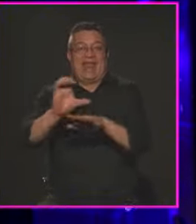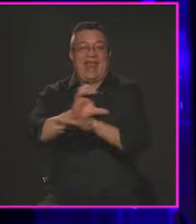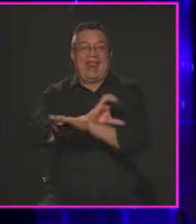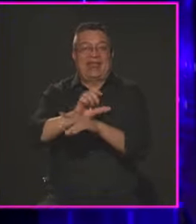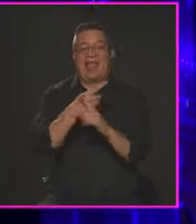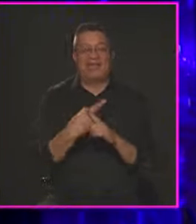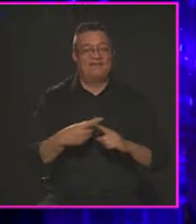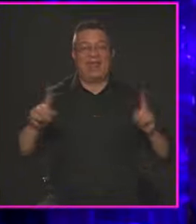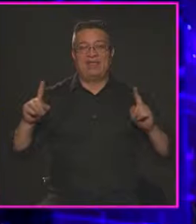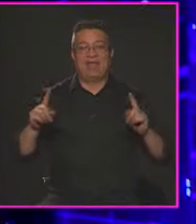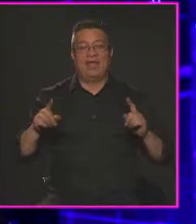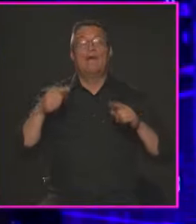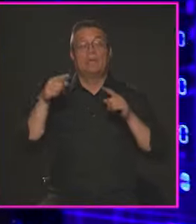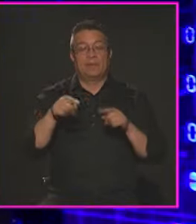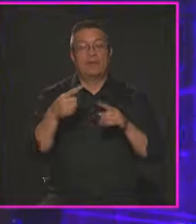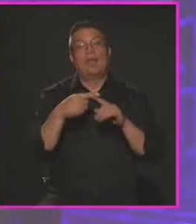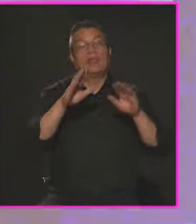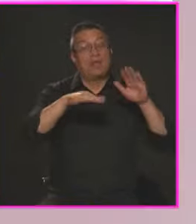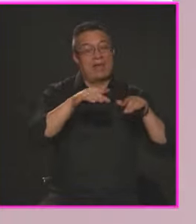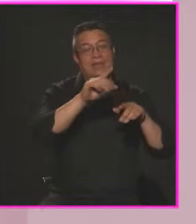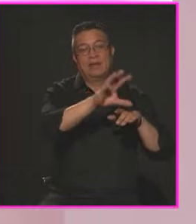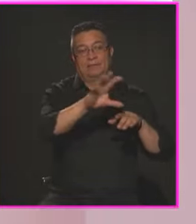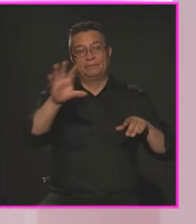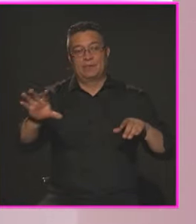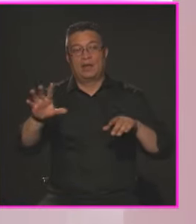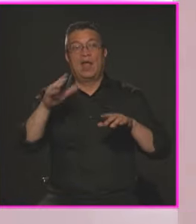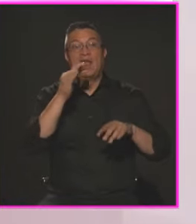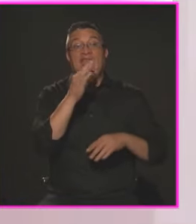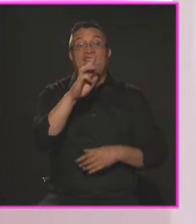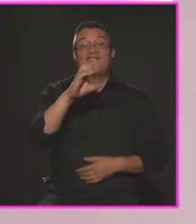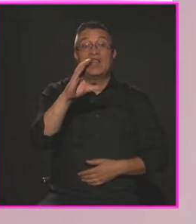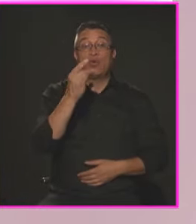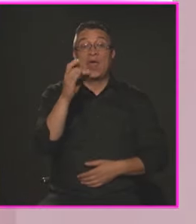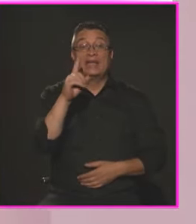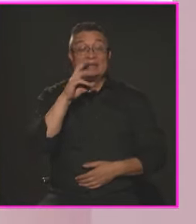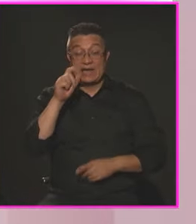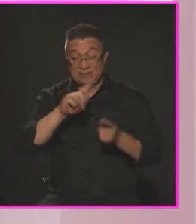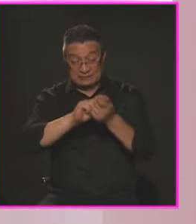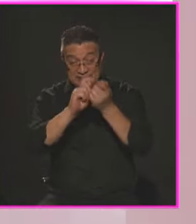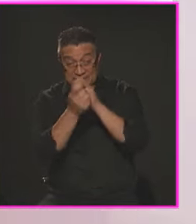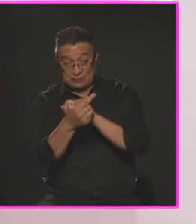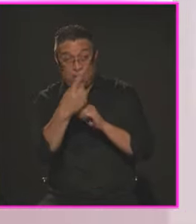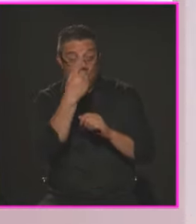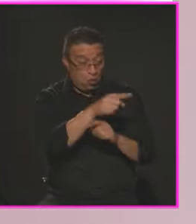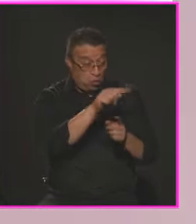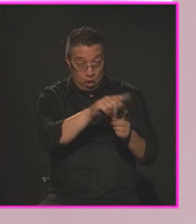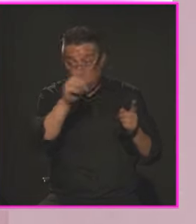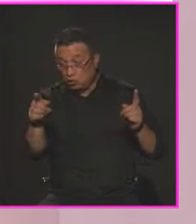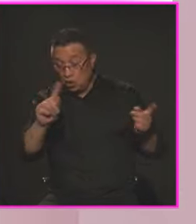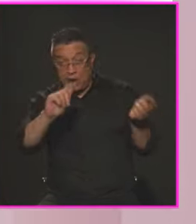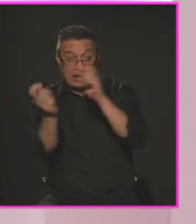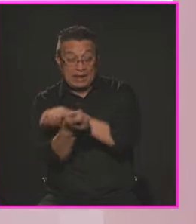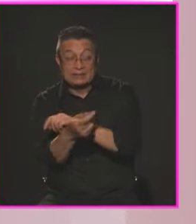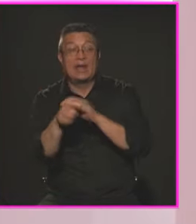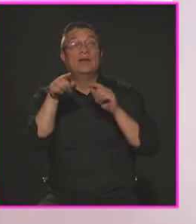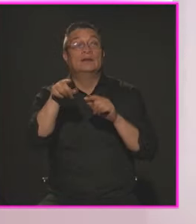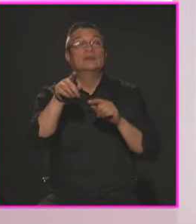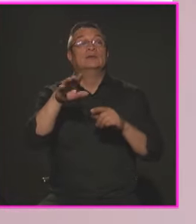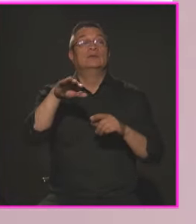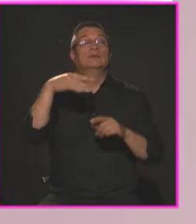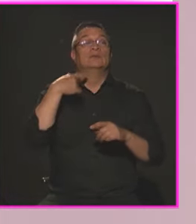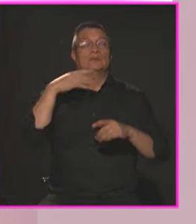states, and the frequency which corresponds to the transition between one state and the other fall in the microwave domain. For cesium,